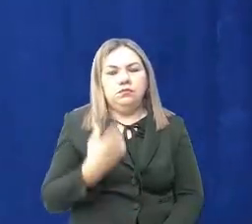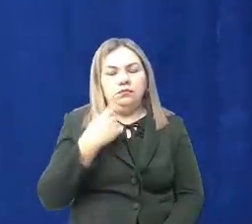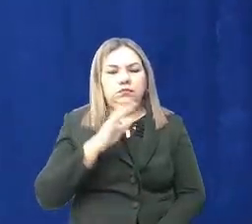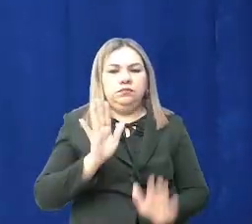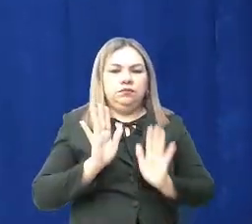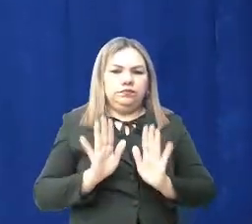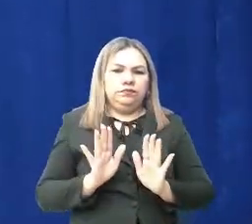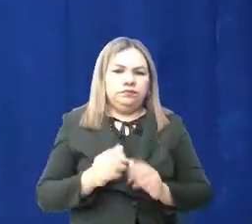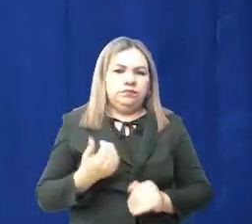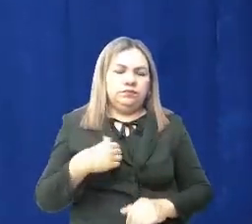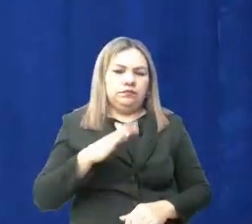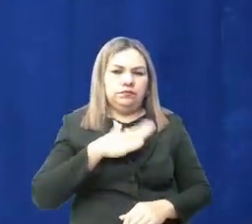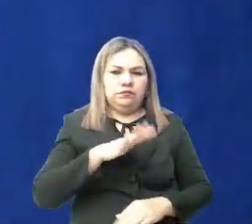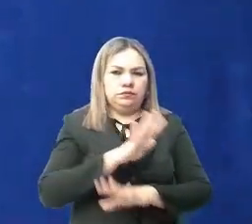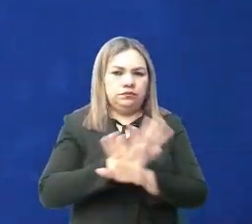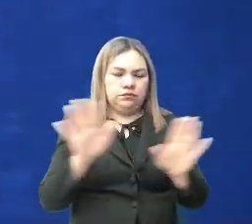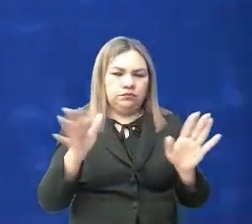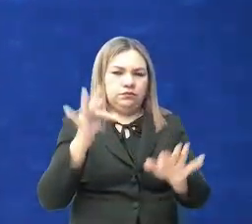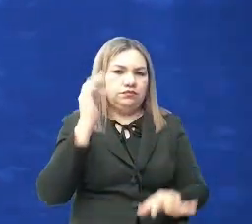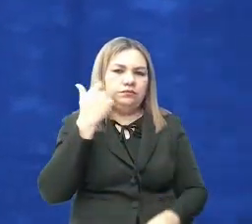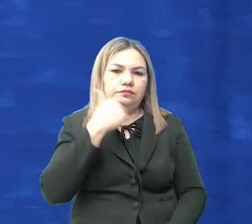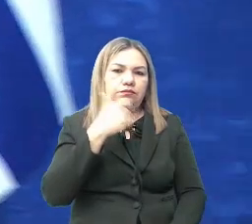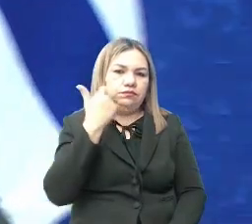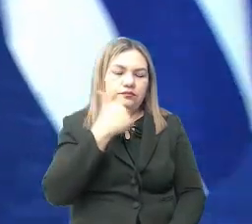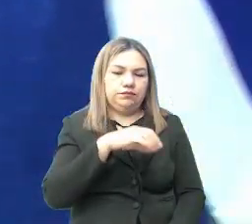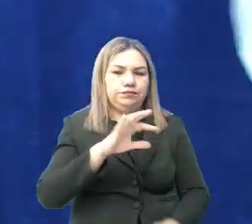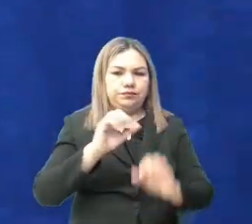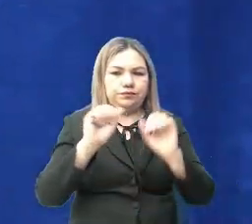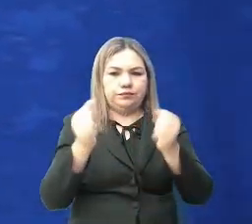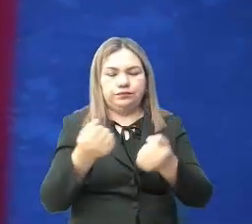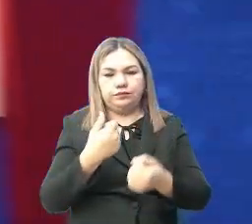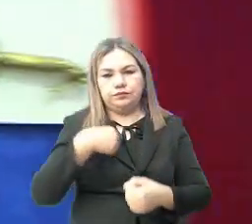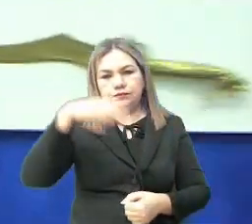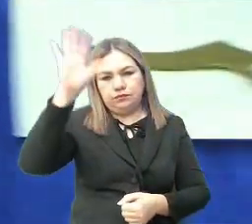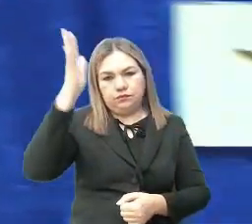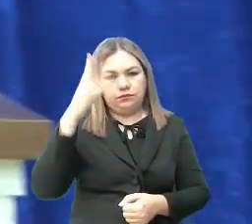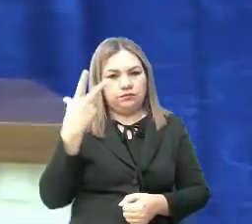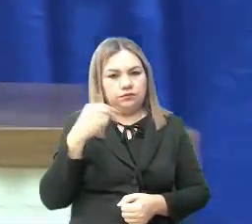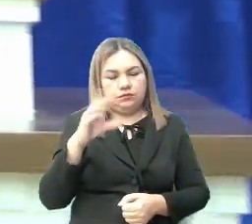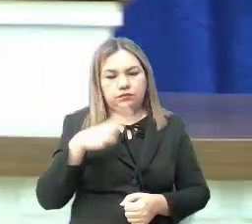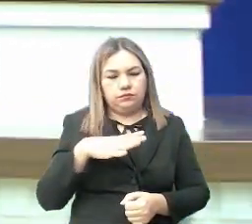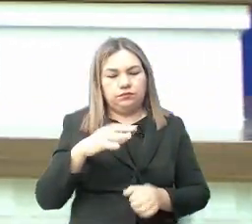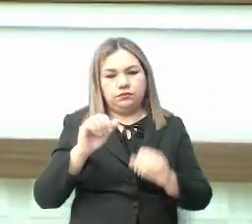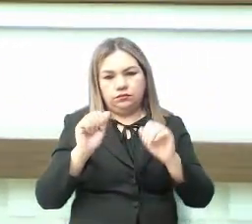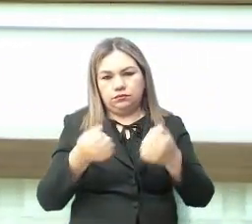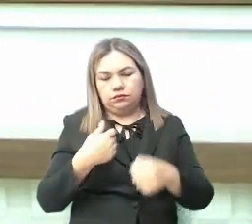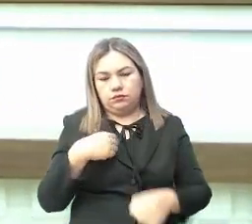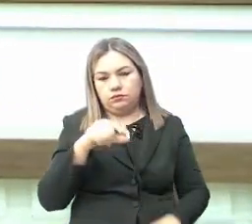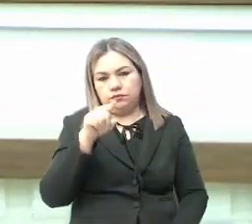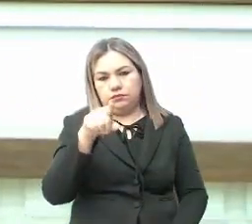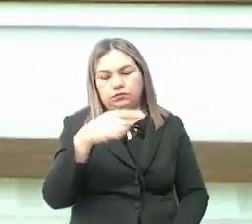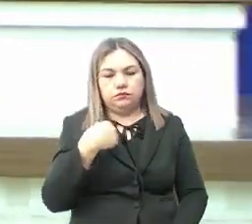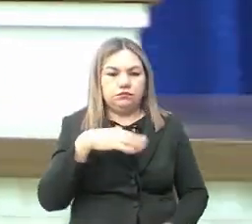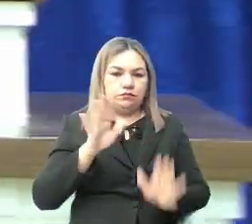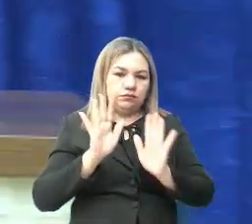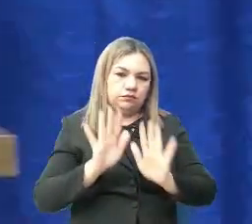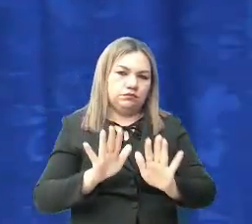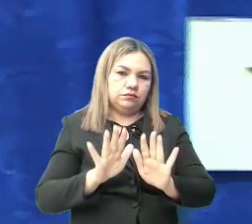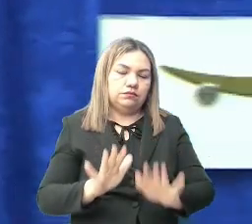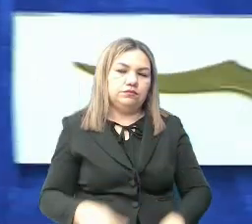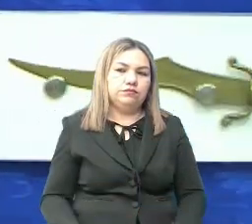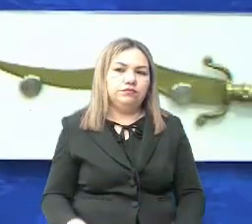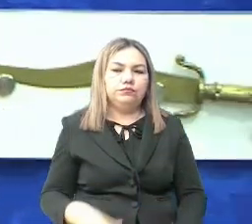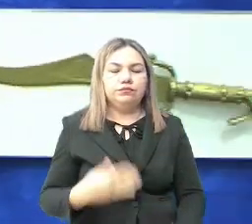here. No, up to here. You don't have no need more. God doesn't have more for you. Up to here, and it